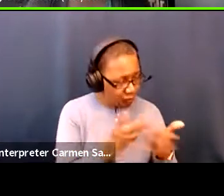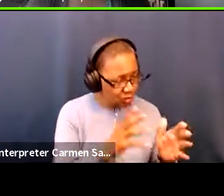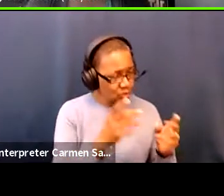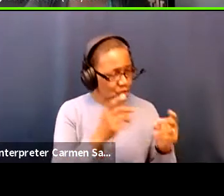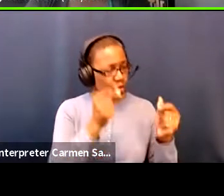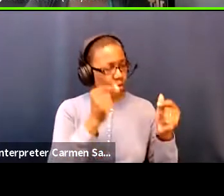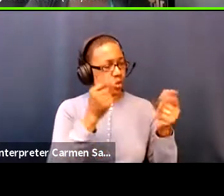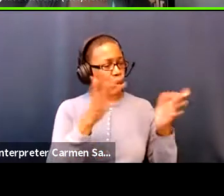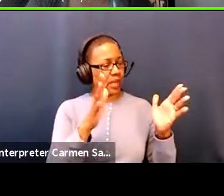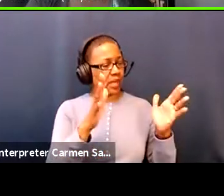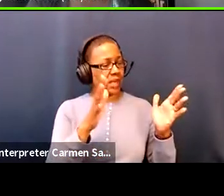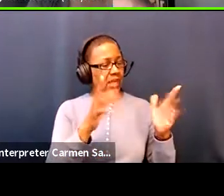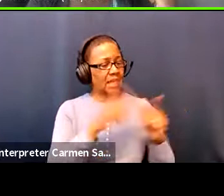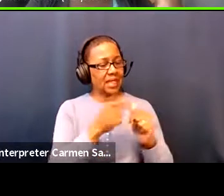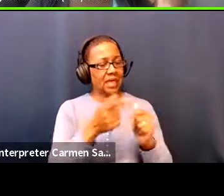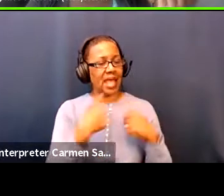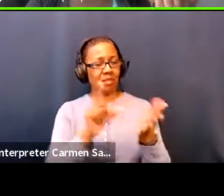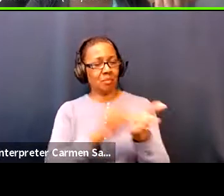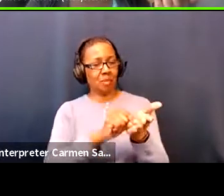published.